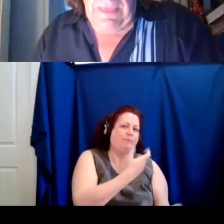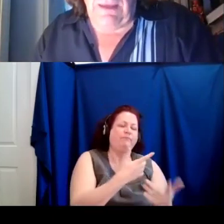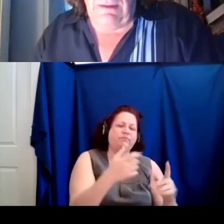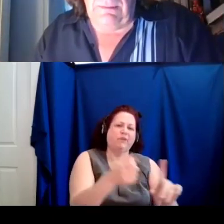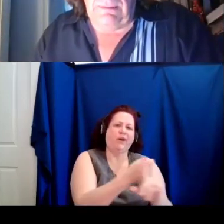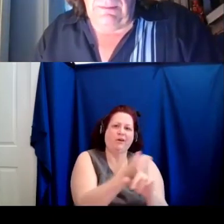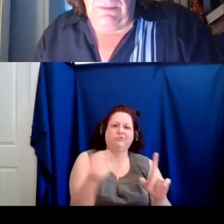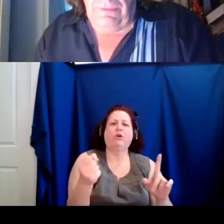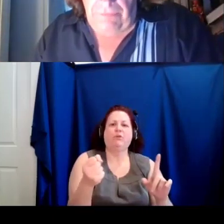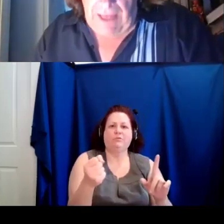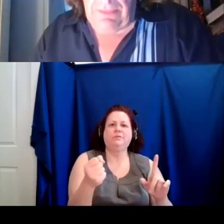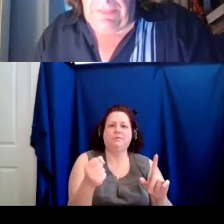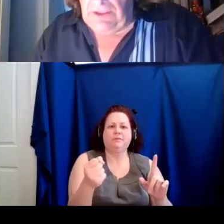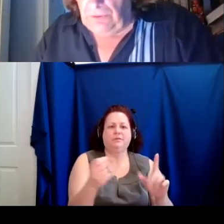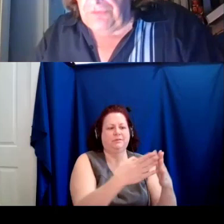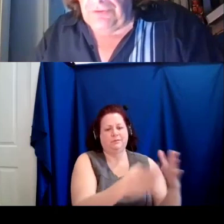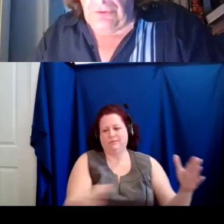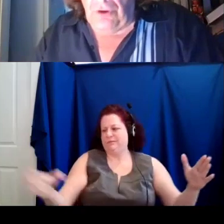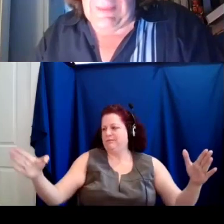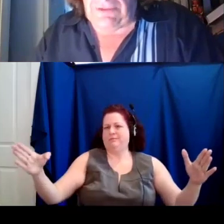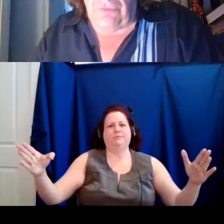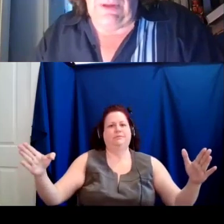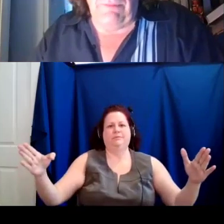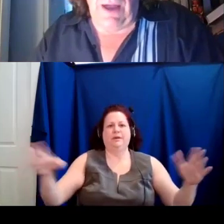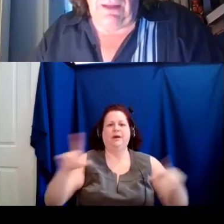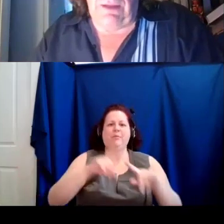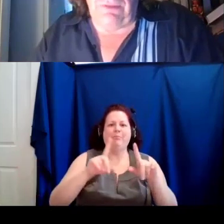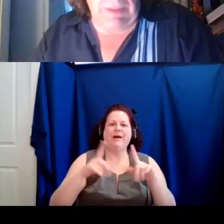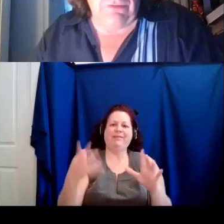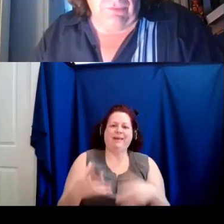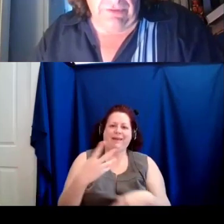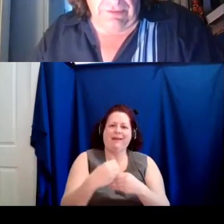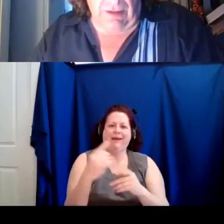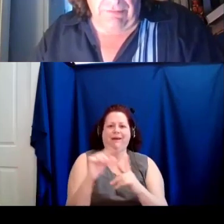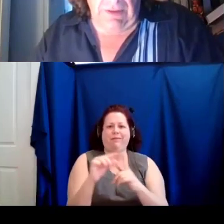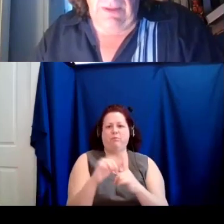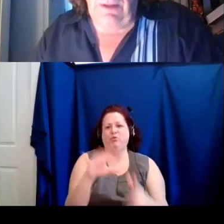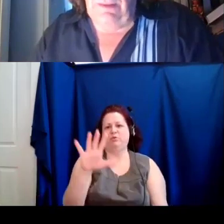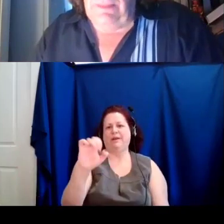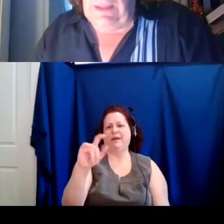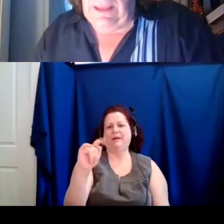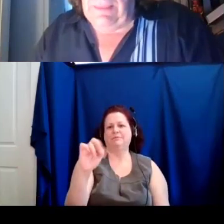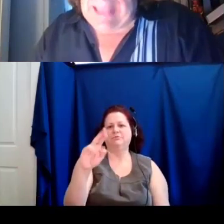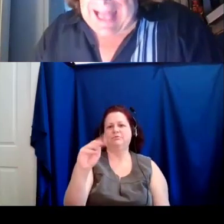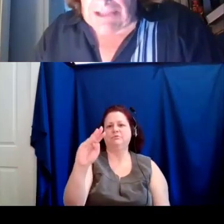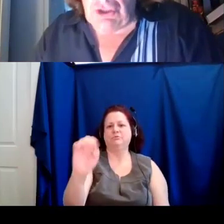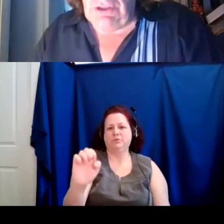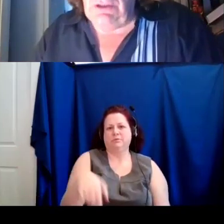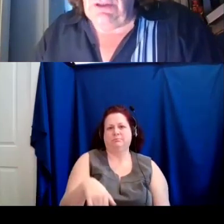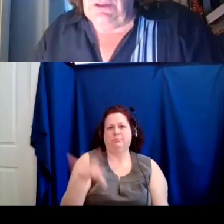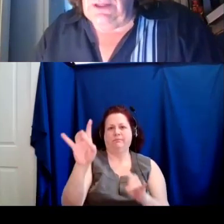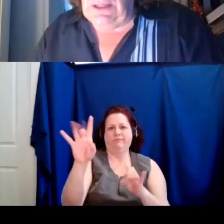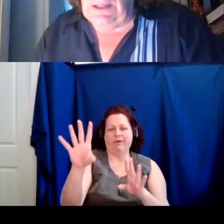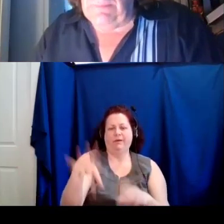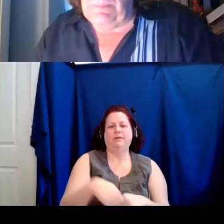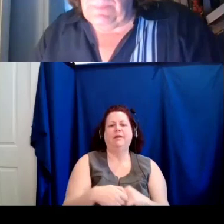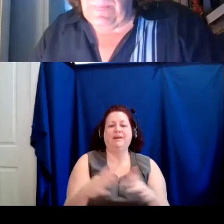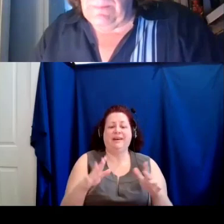I think the fact that they use the term extreme violence speaks for itself. The action